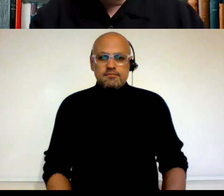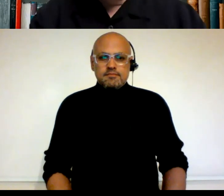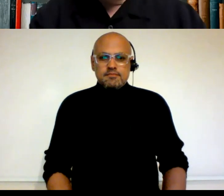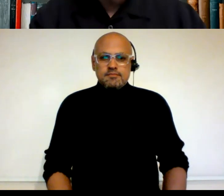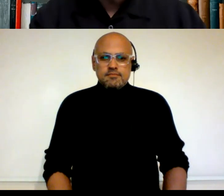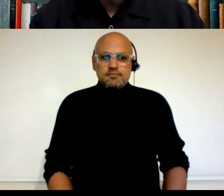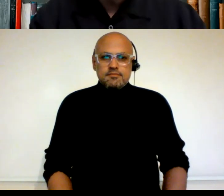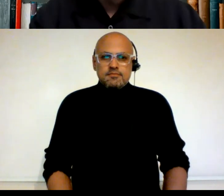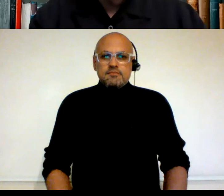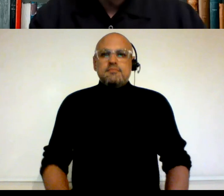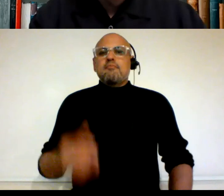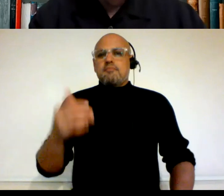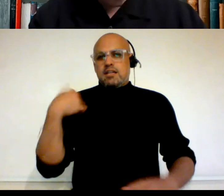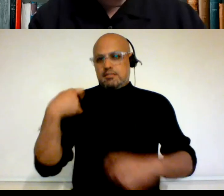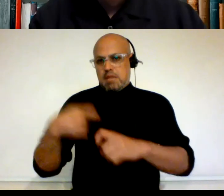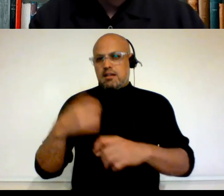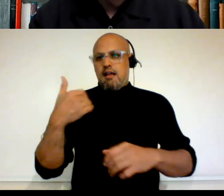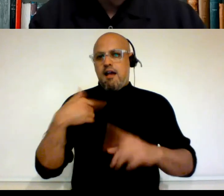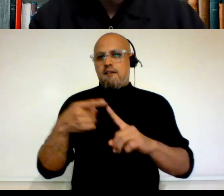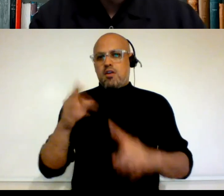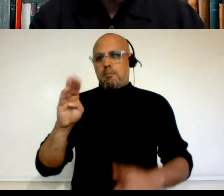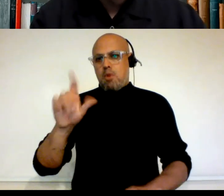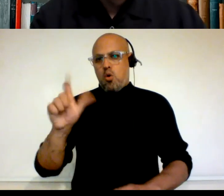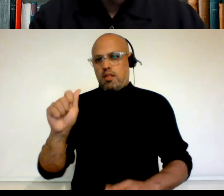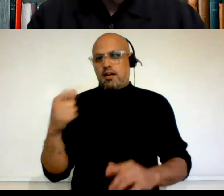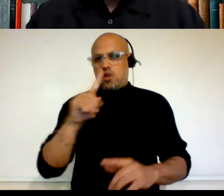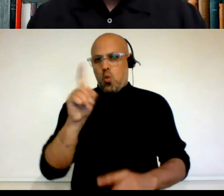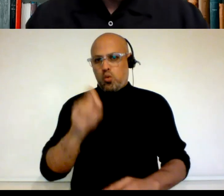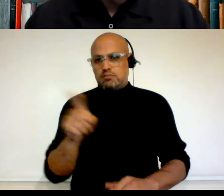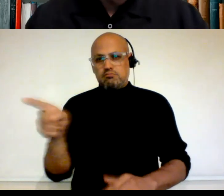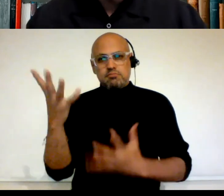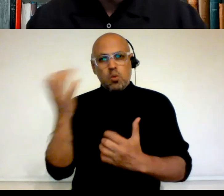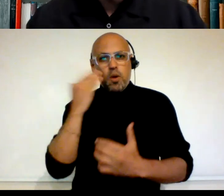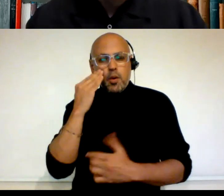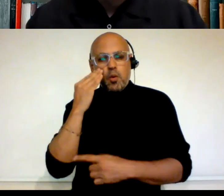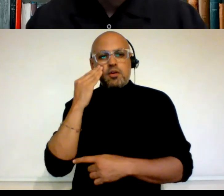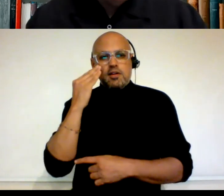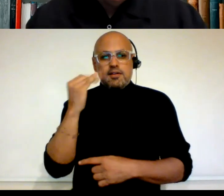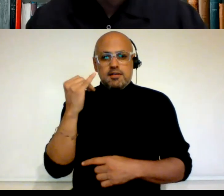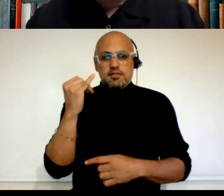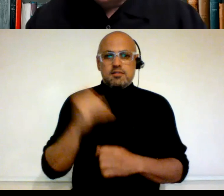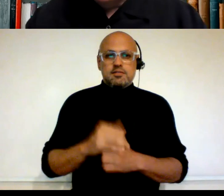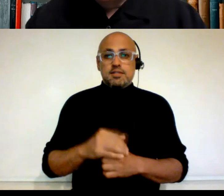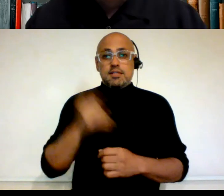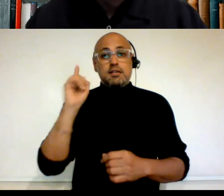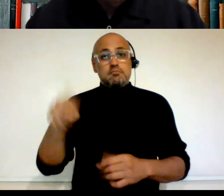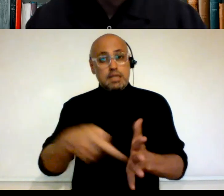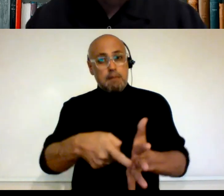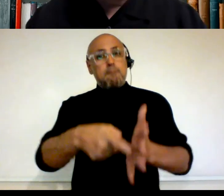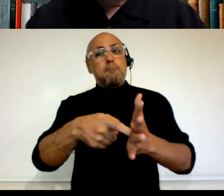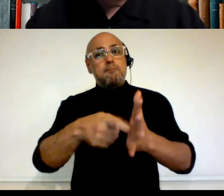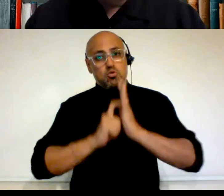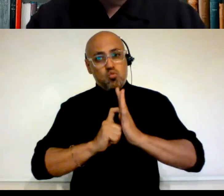Ok, tenemos una pregunta de Bola. Bola quiere saber. We have a question by